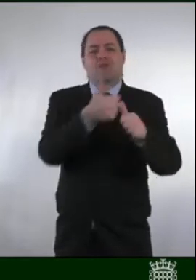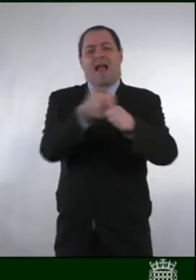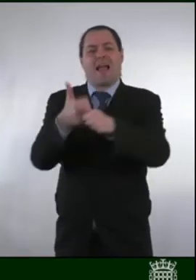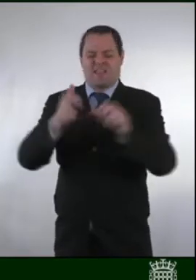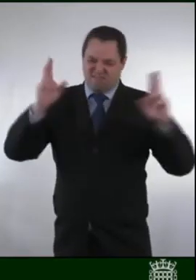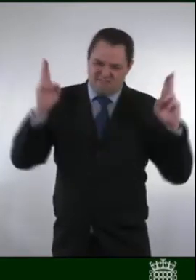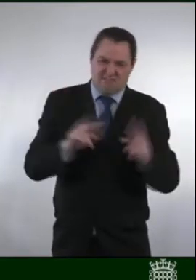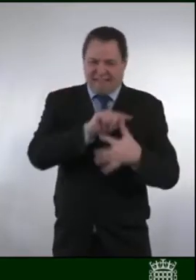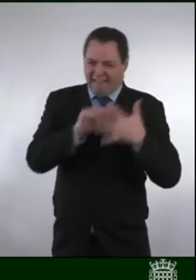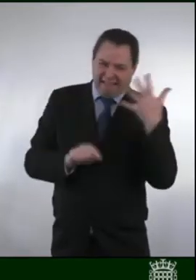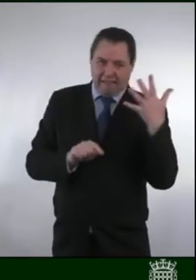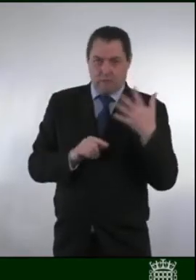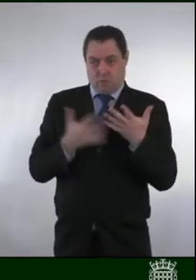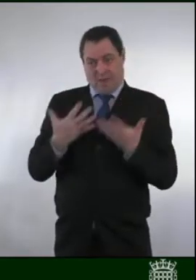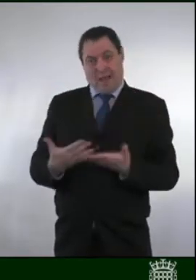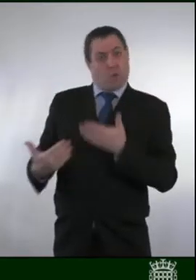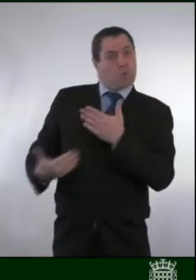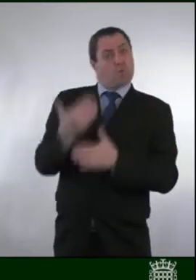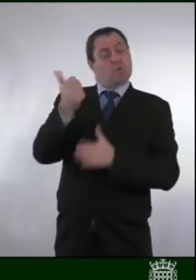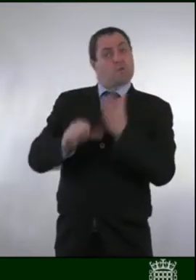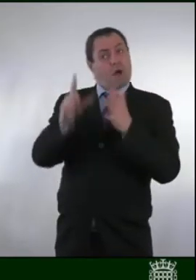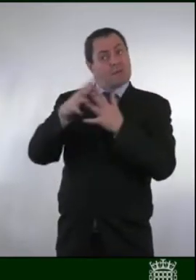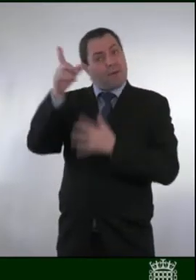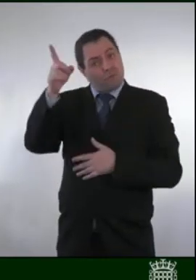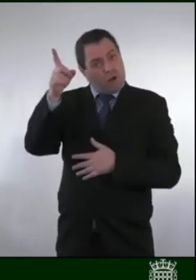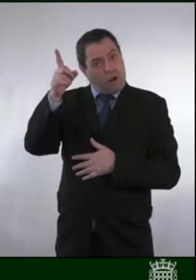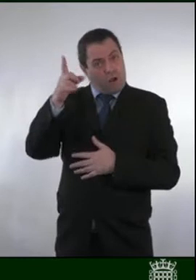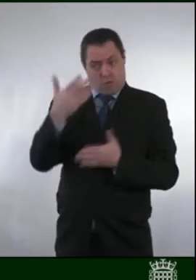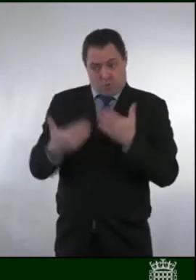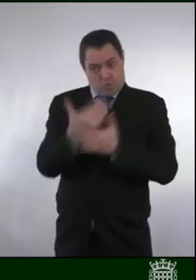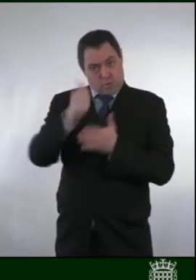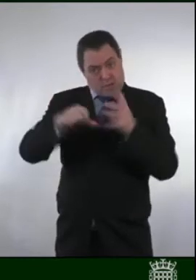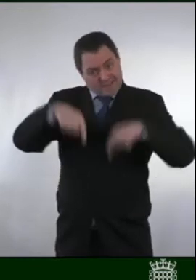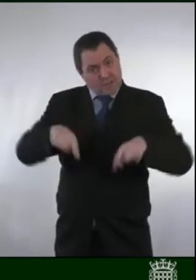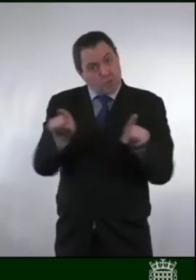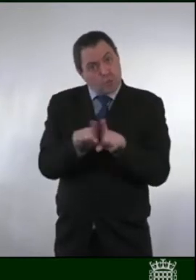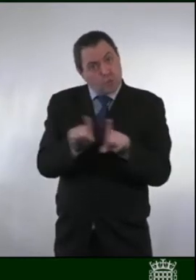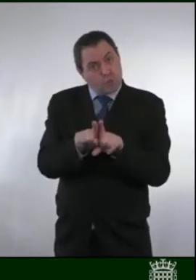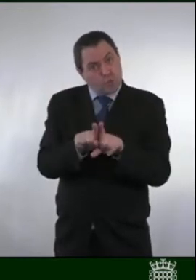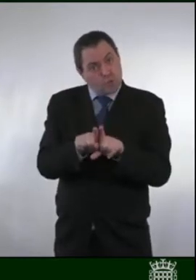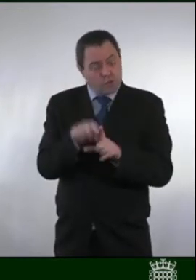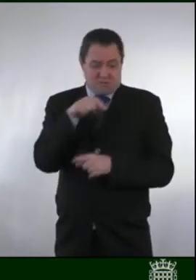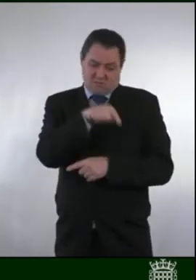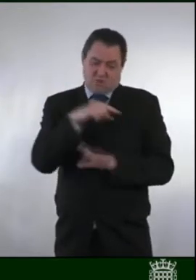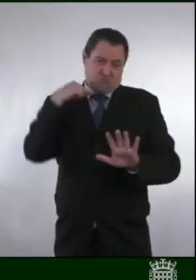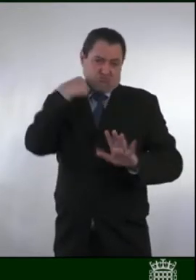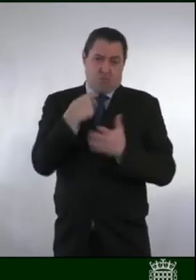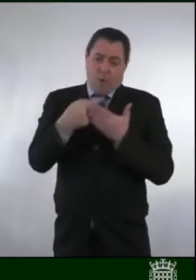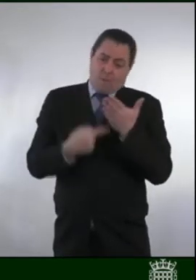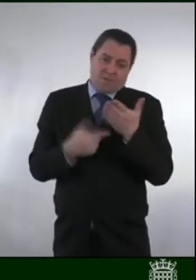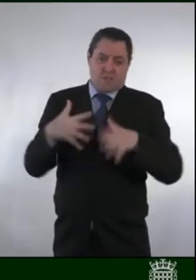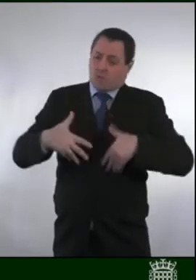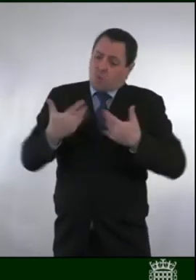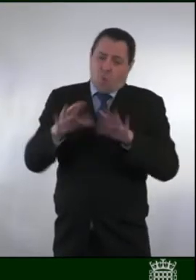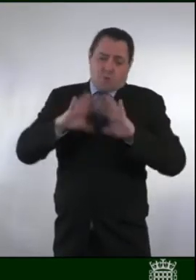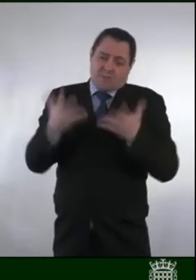today is to be a new start, will the Prime Minister begin by reversing his cruel policy of cutting international